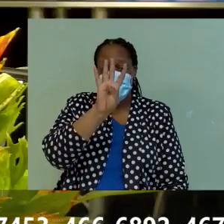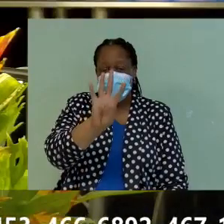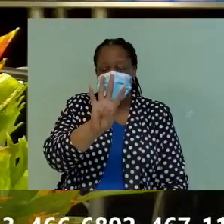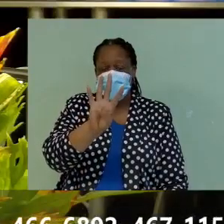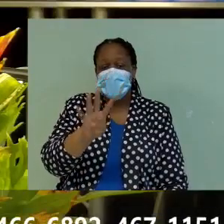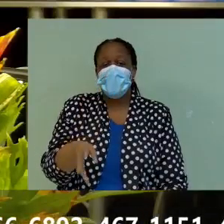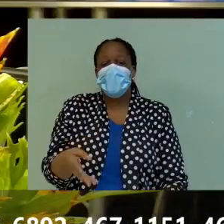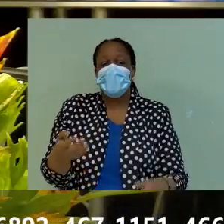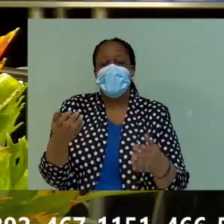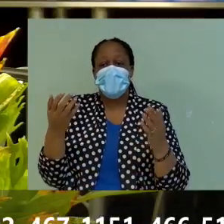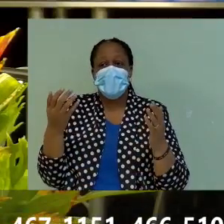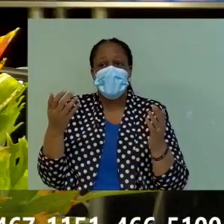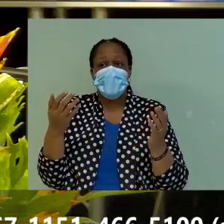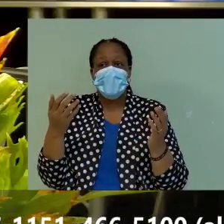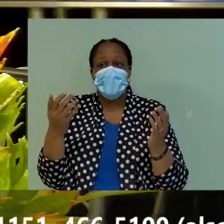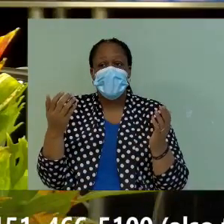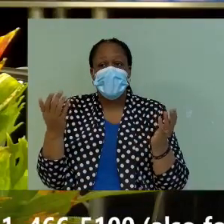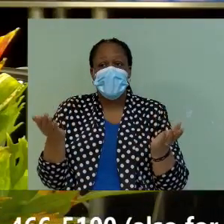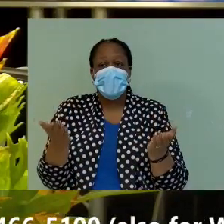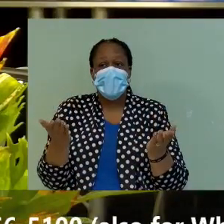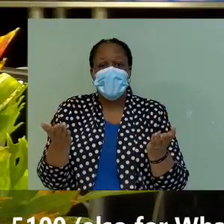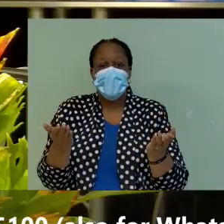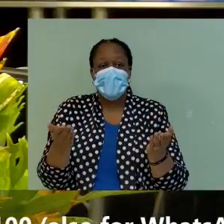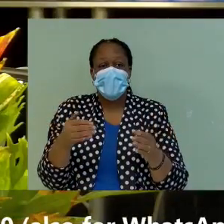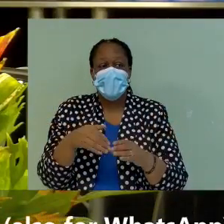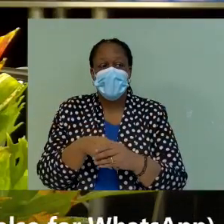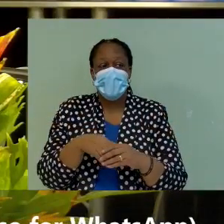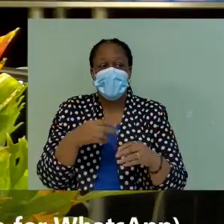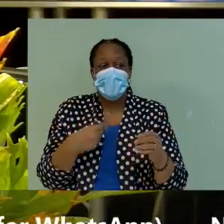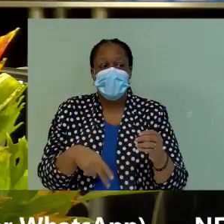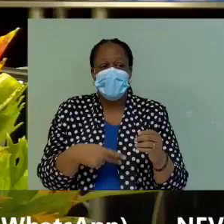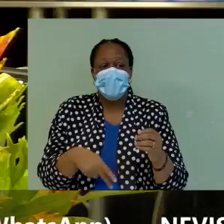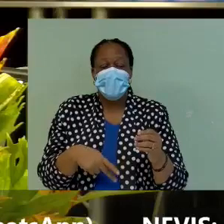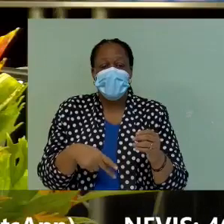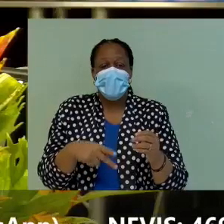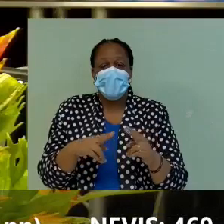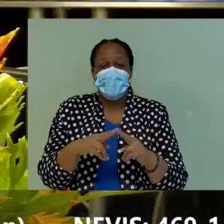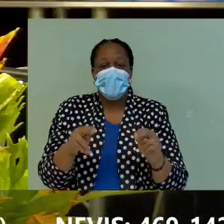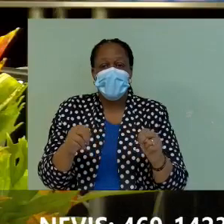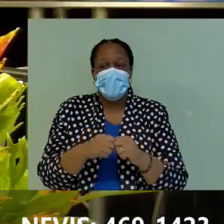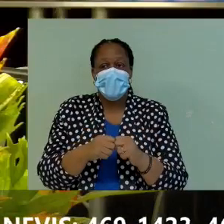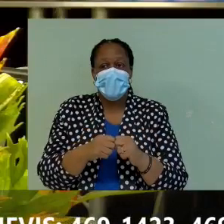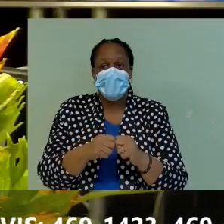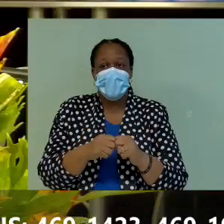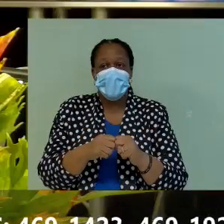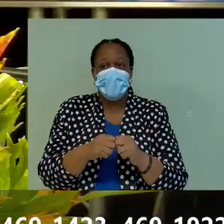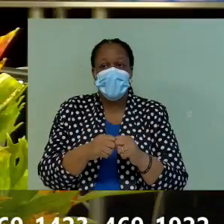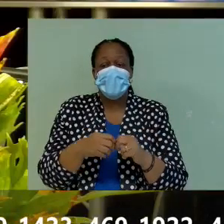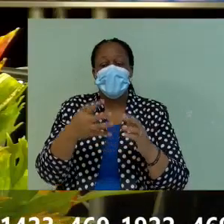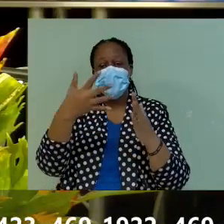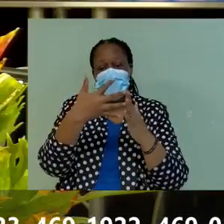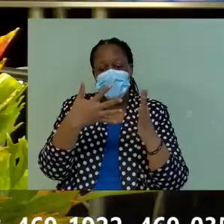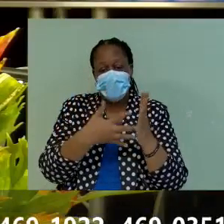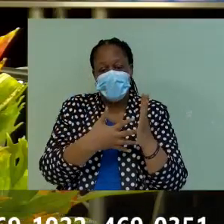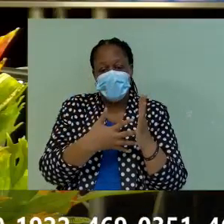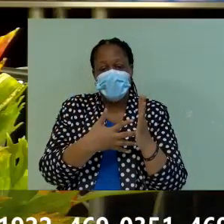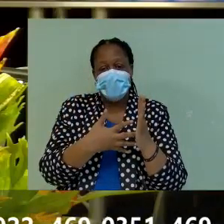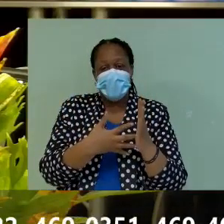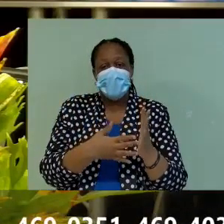been sampled here in the Federation of St. Kitts and Nevis. Their samples have been tested